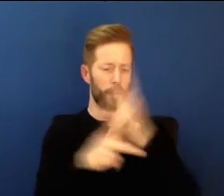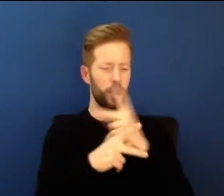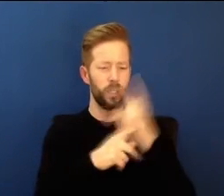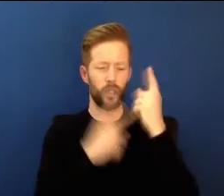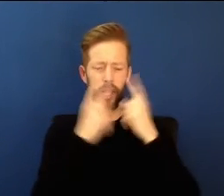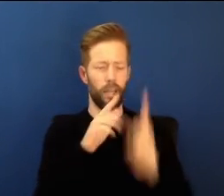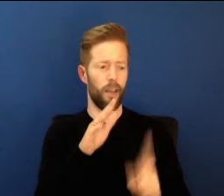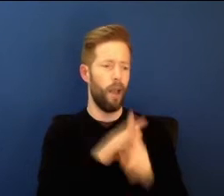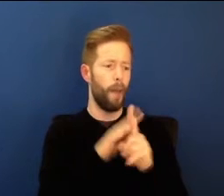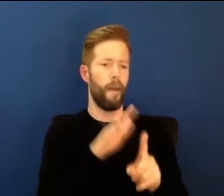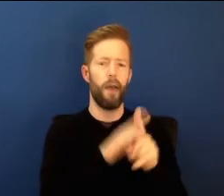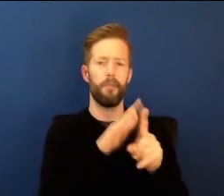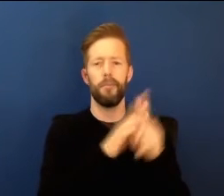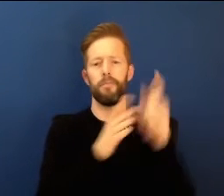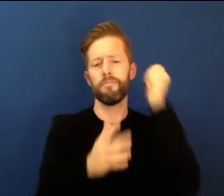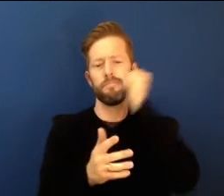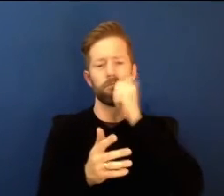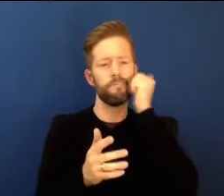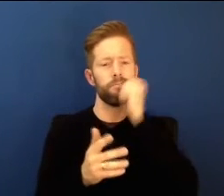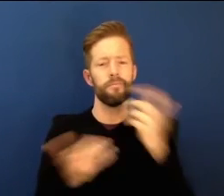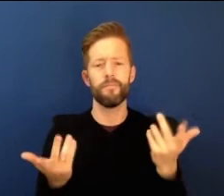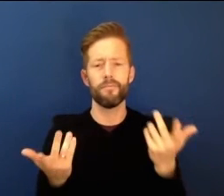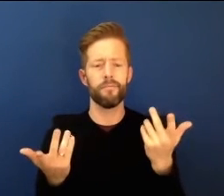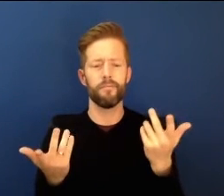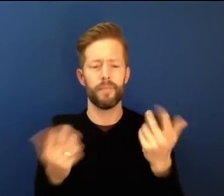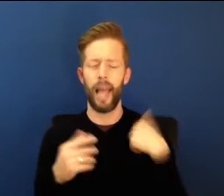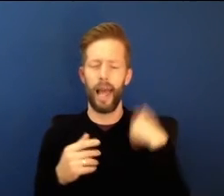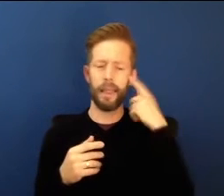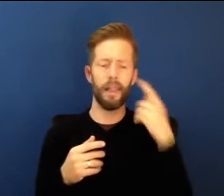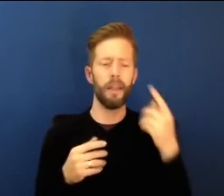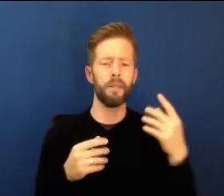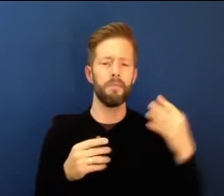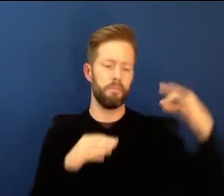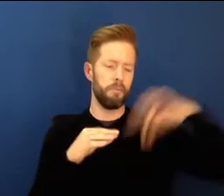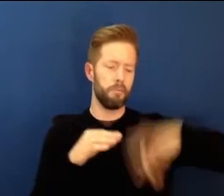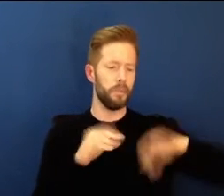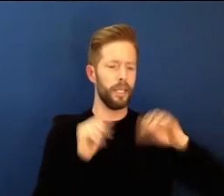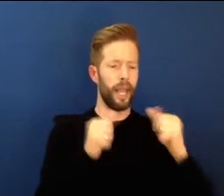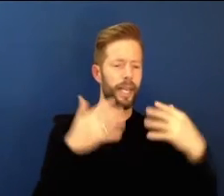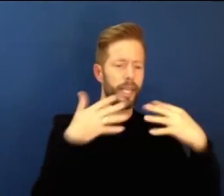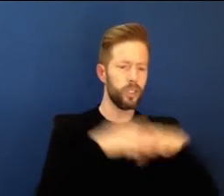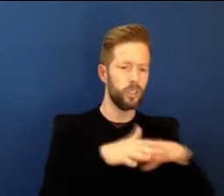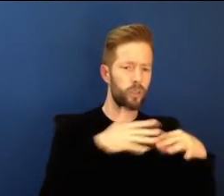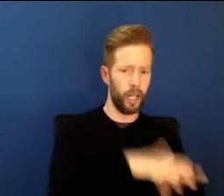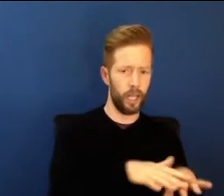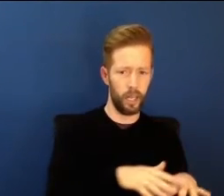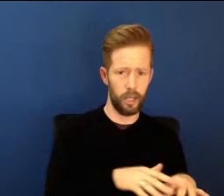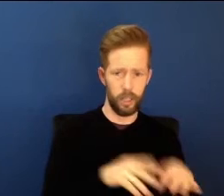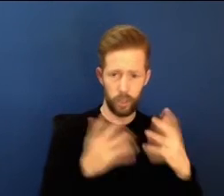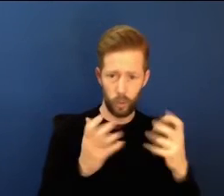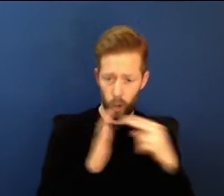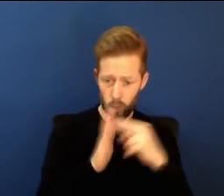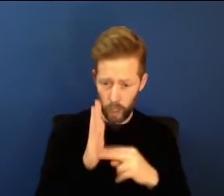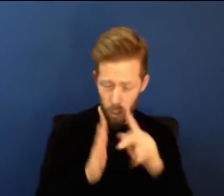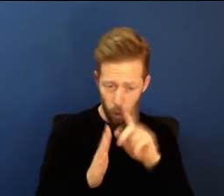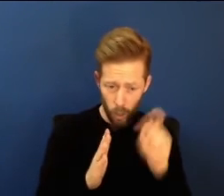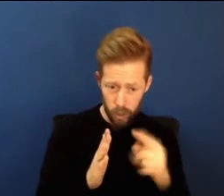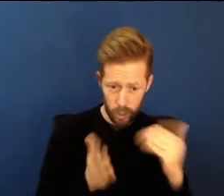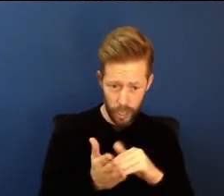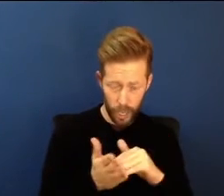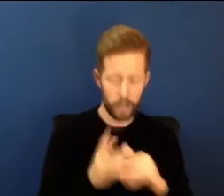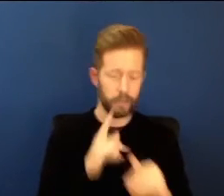I just see so much value in integrating it. But what about you, Janice? Would you like me to read the question again? Would that be